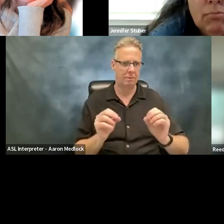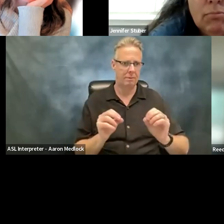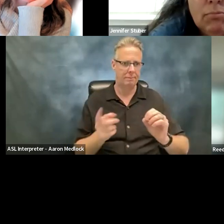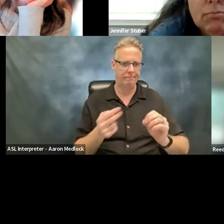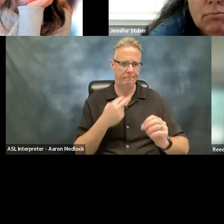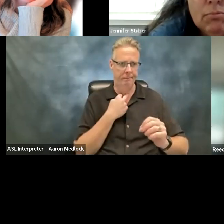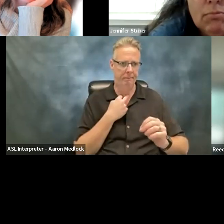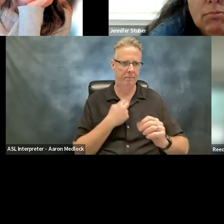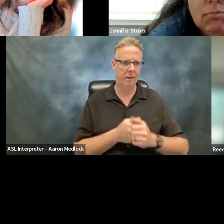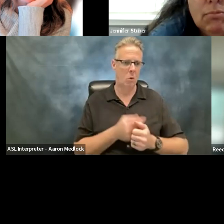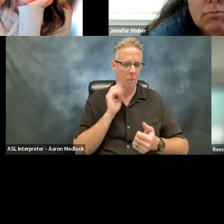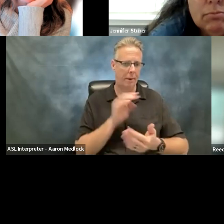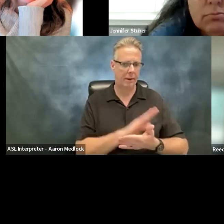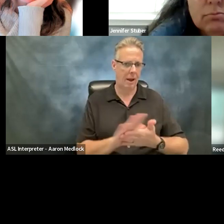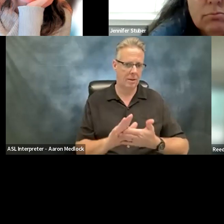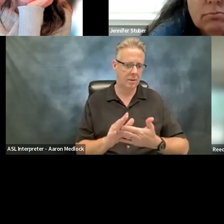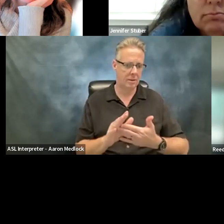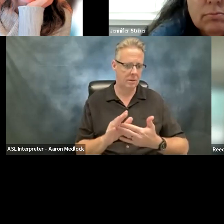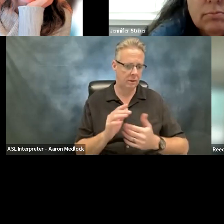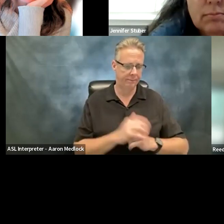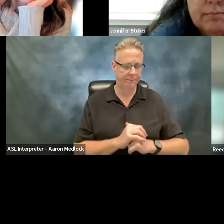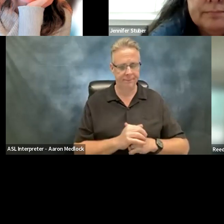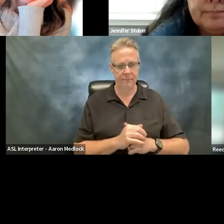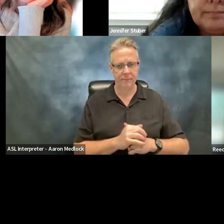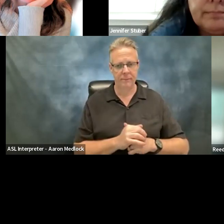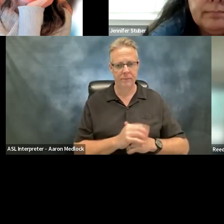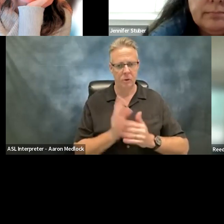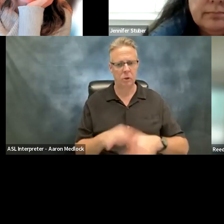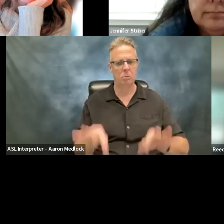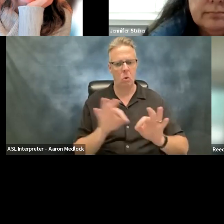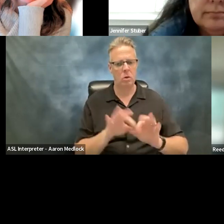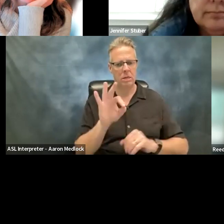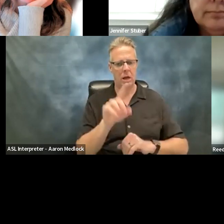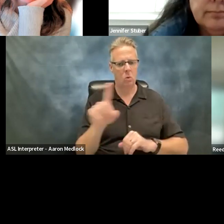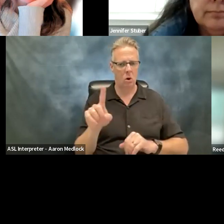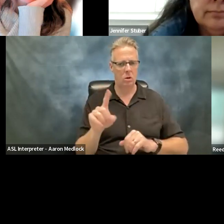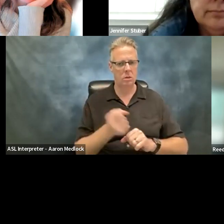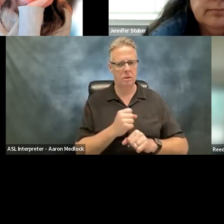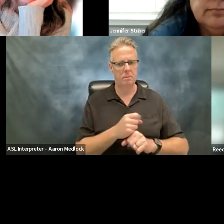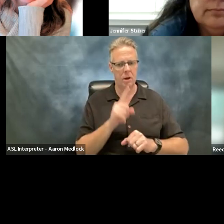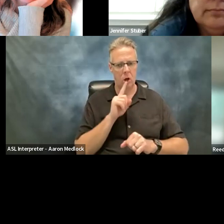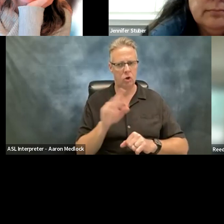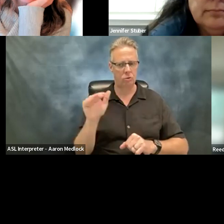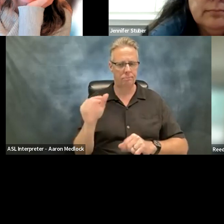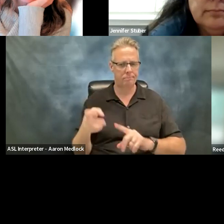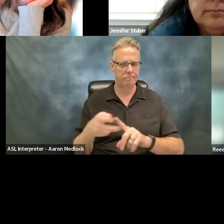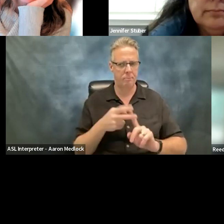have that, and they would love to have that. So yeah, so it's important to bring 911 into that when that discussion happens.